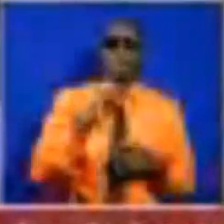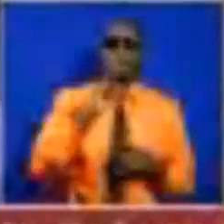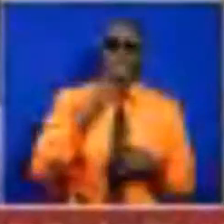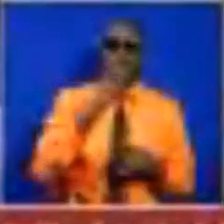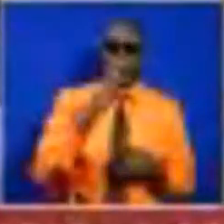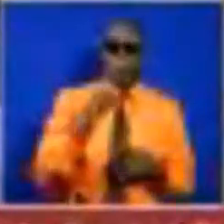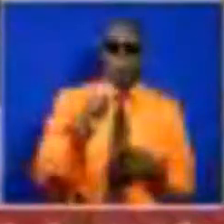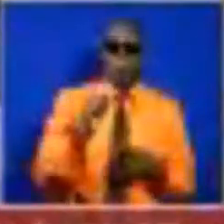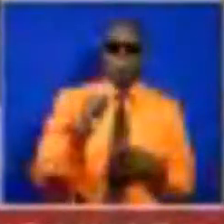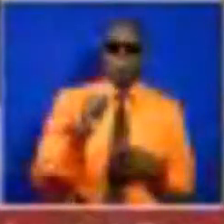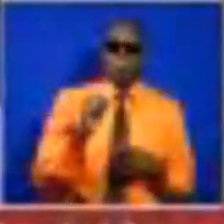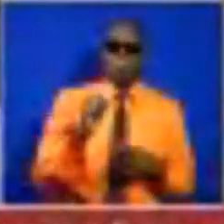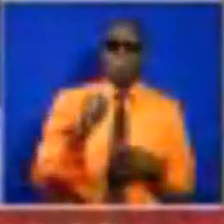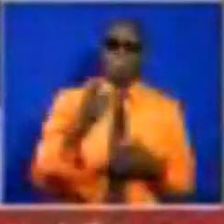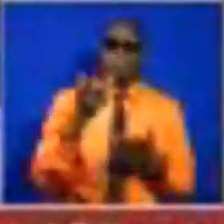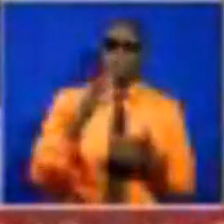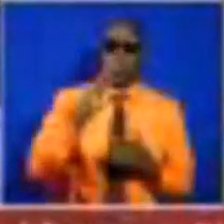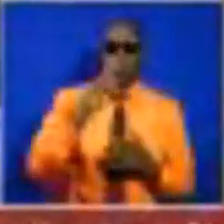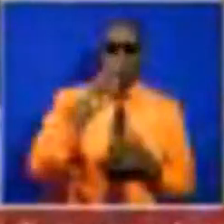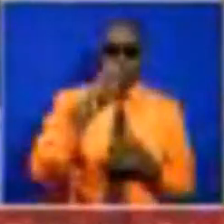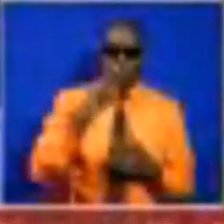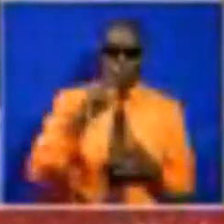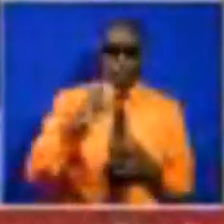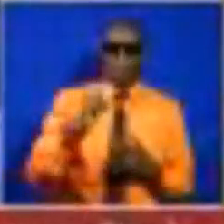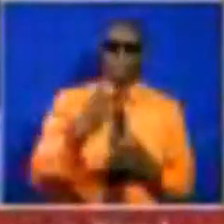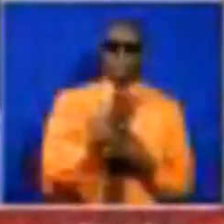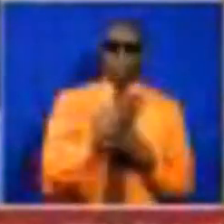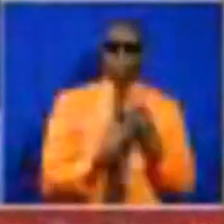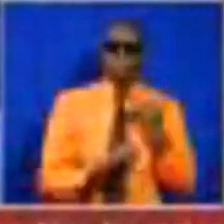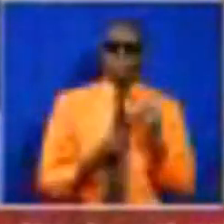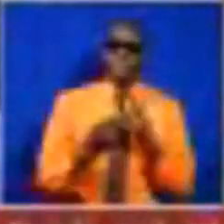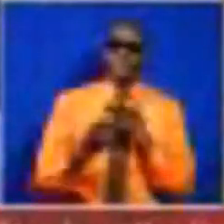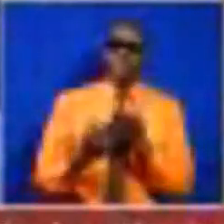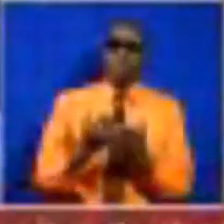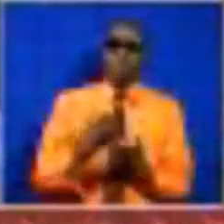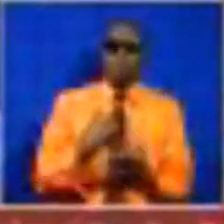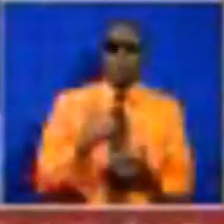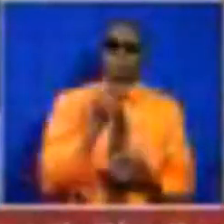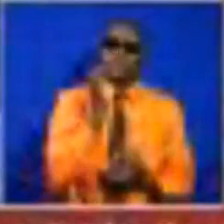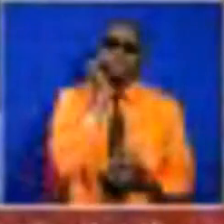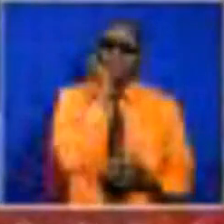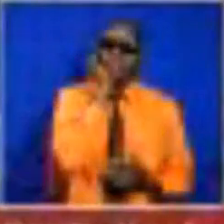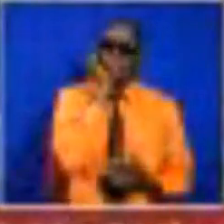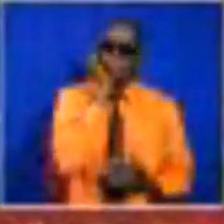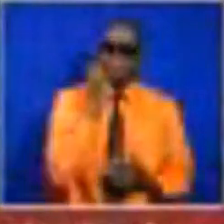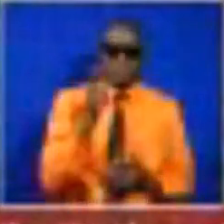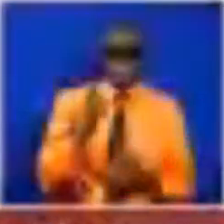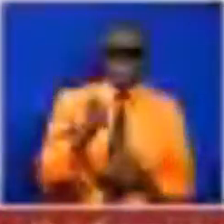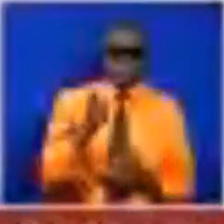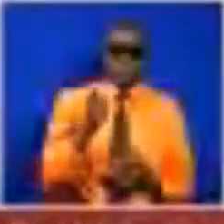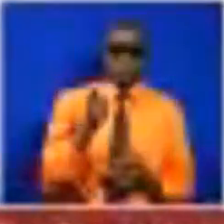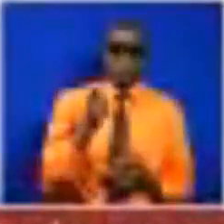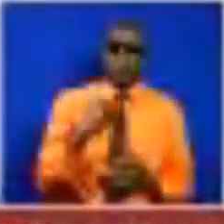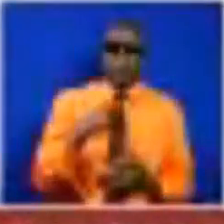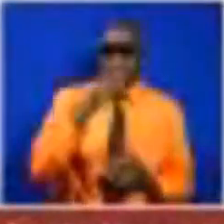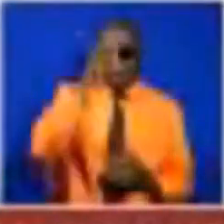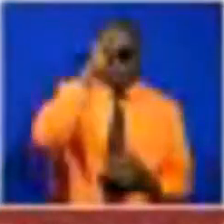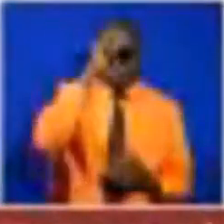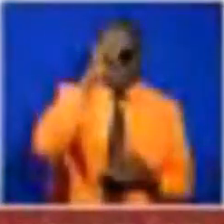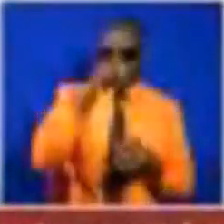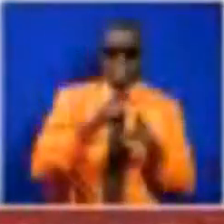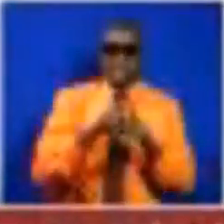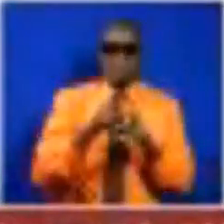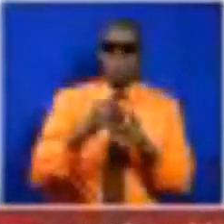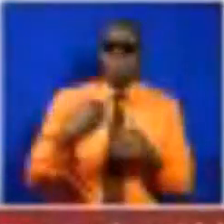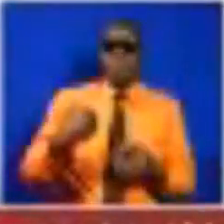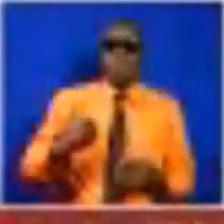Forest have expressed their disappointment after controversial pastor Paul Mackenzie of Good News International Church and government pathologist Johansen